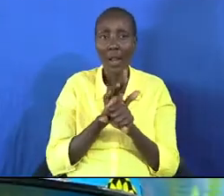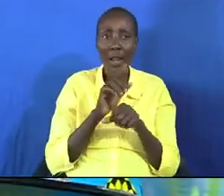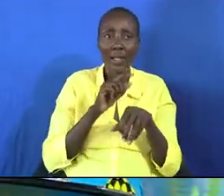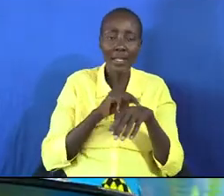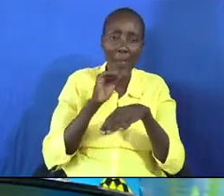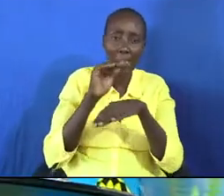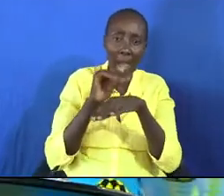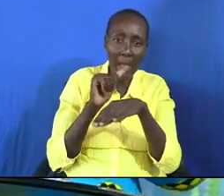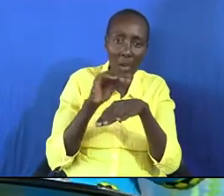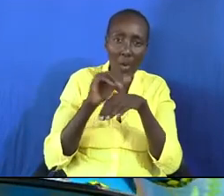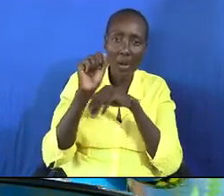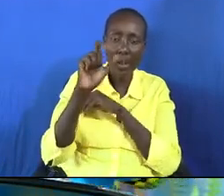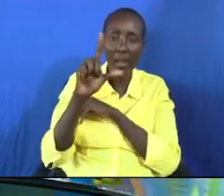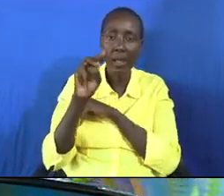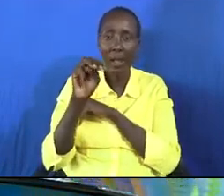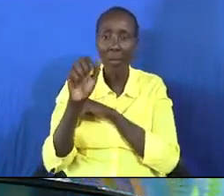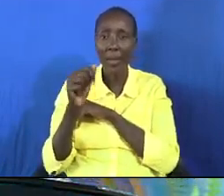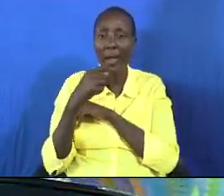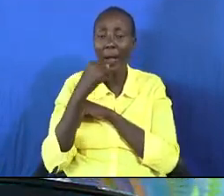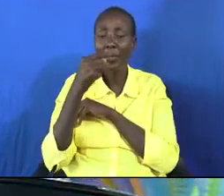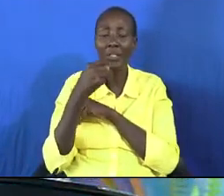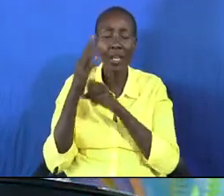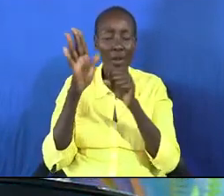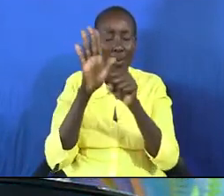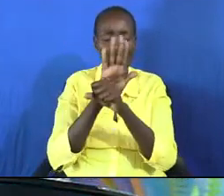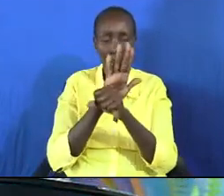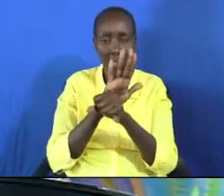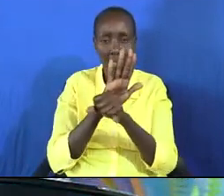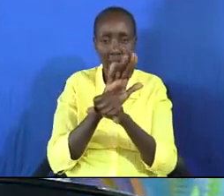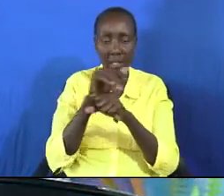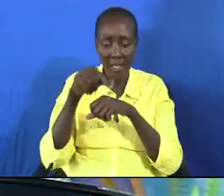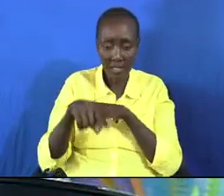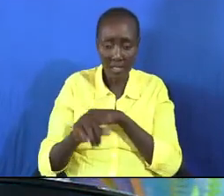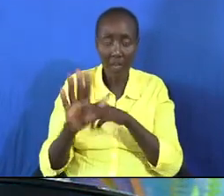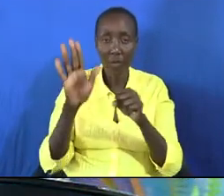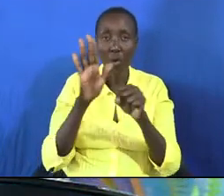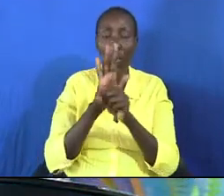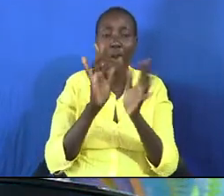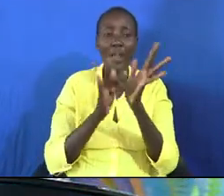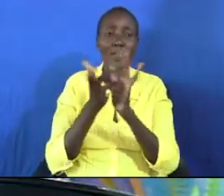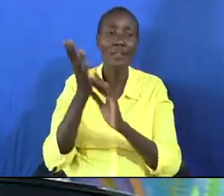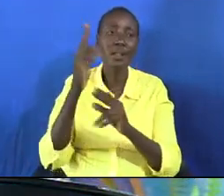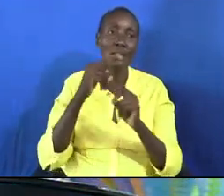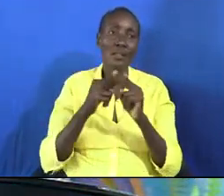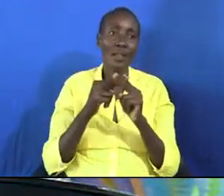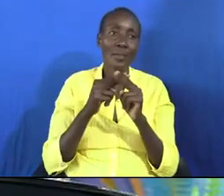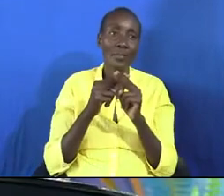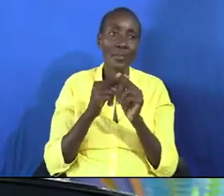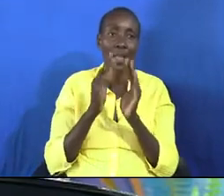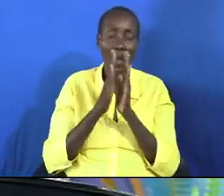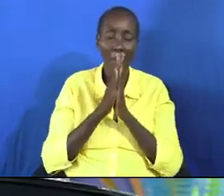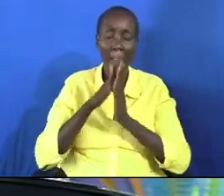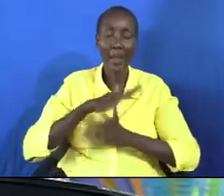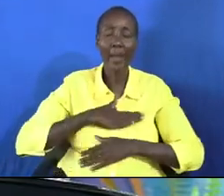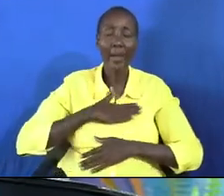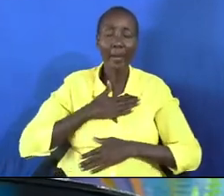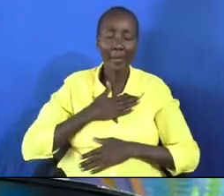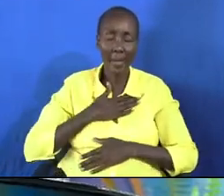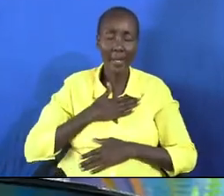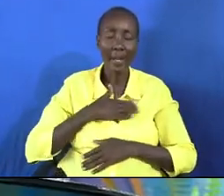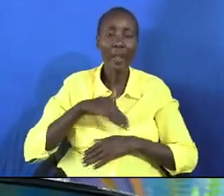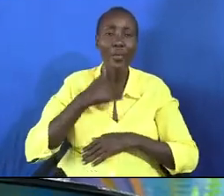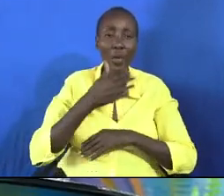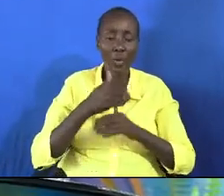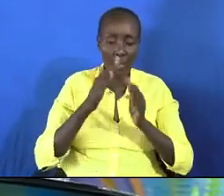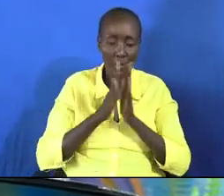her Alma, I am saying, wholeness, you're whole in Jesus' name. That's my prayer that I always